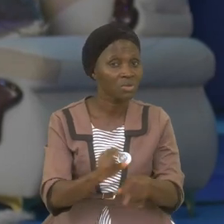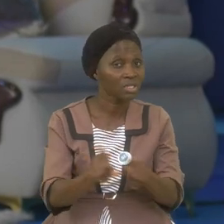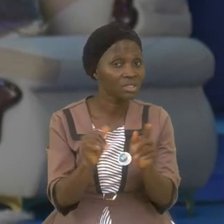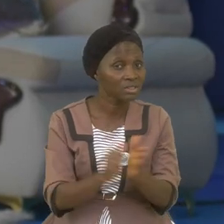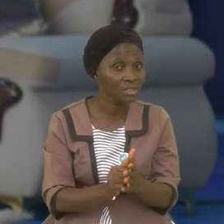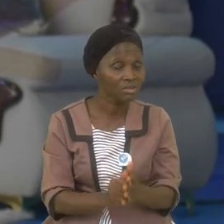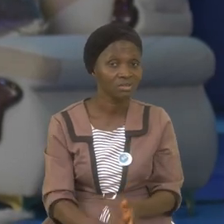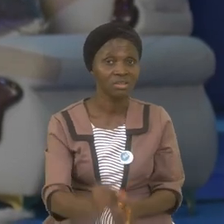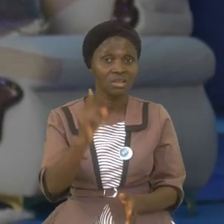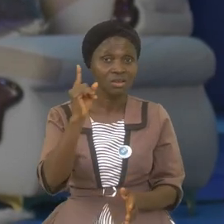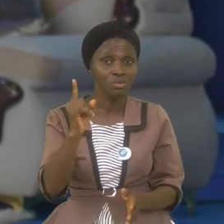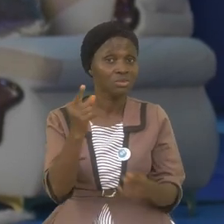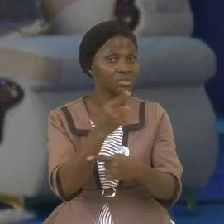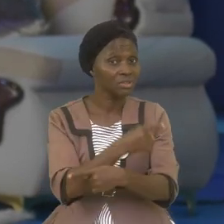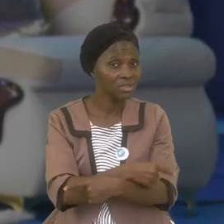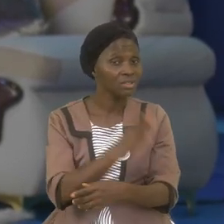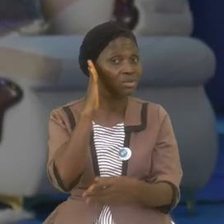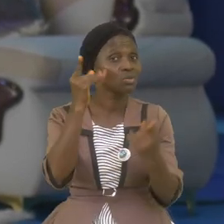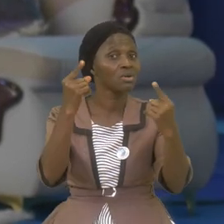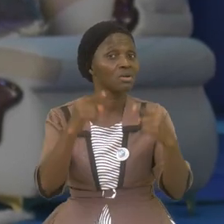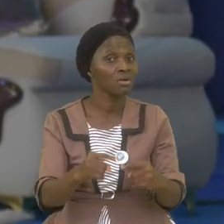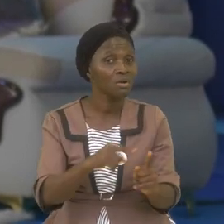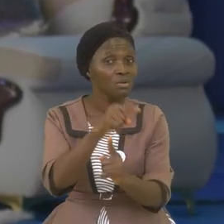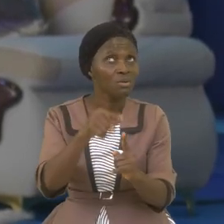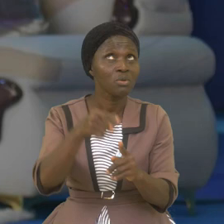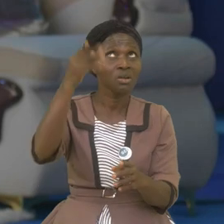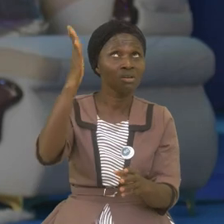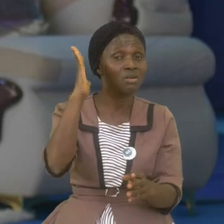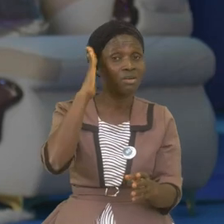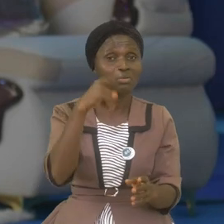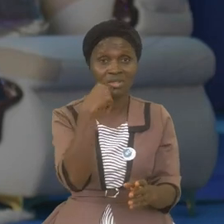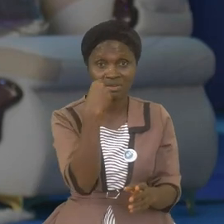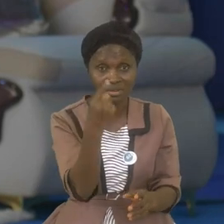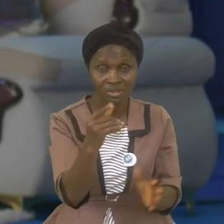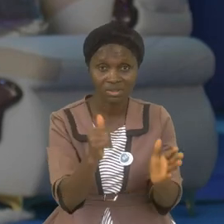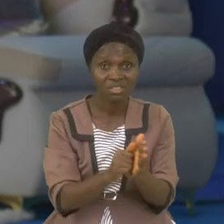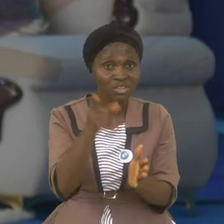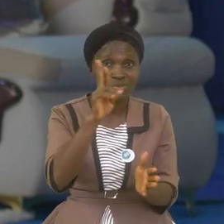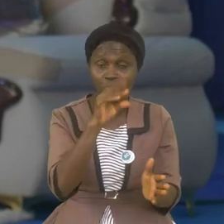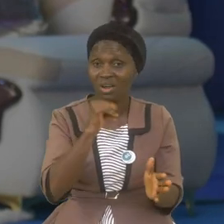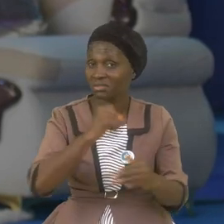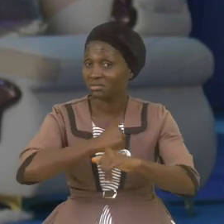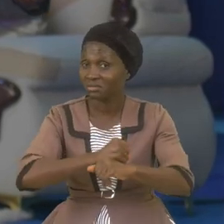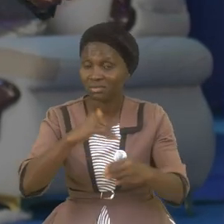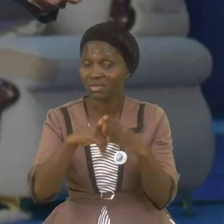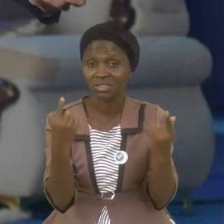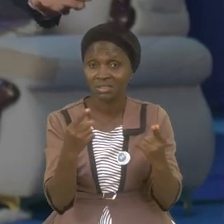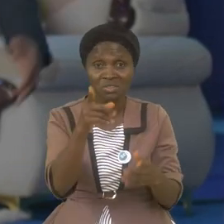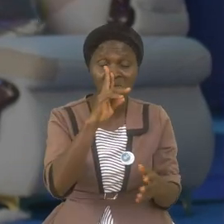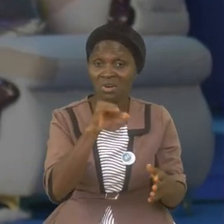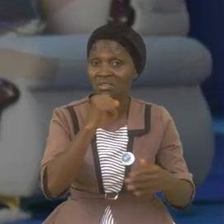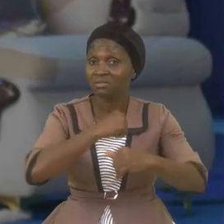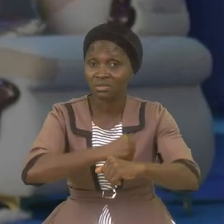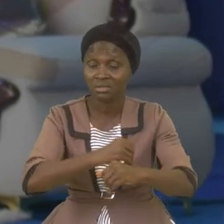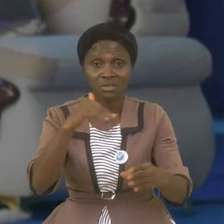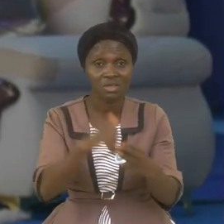come when God will say, no, you're not secured in sin, you're not secured in pride, you're not